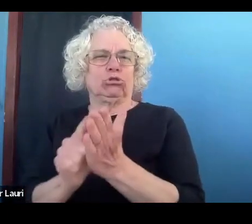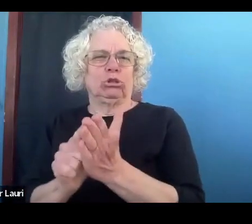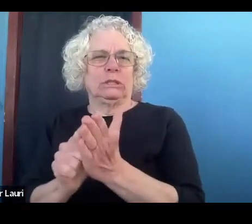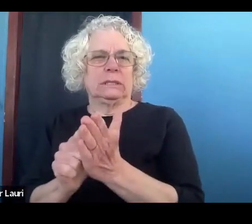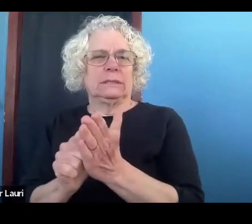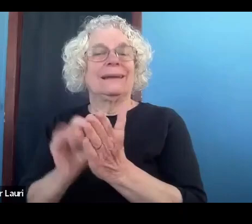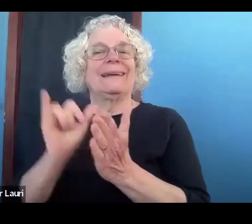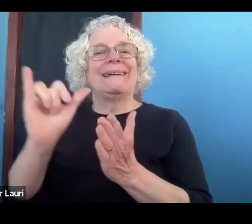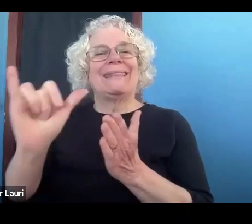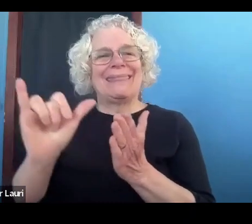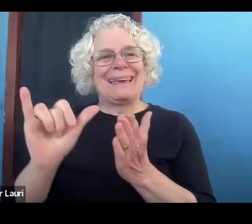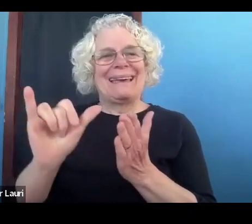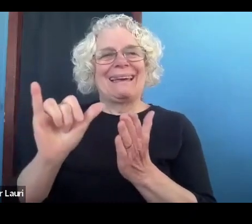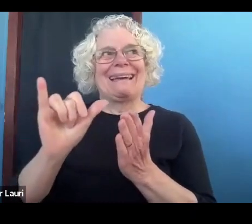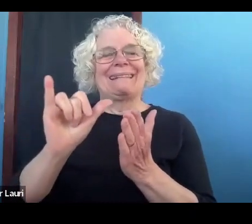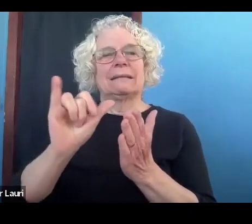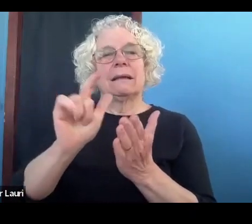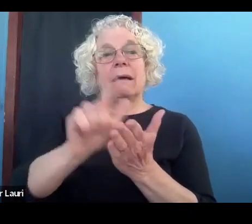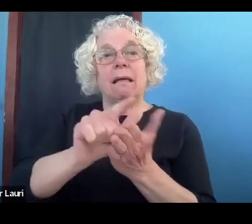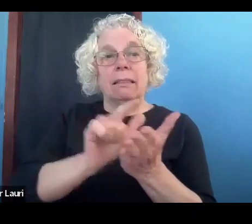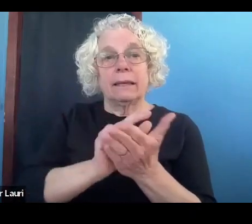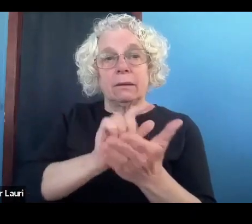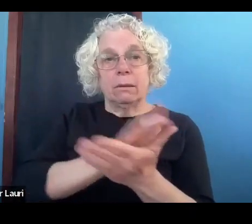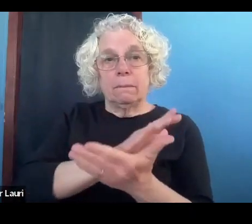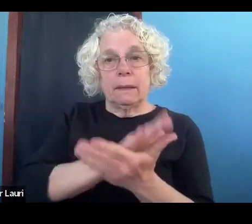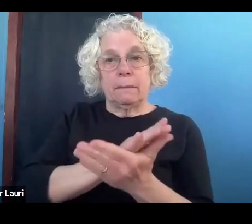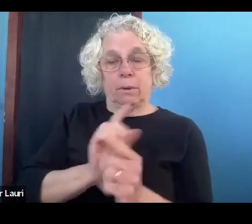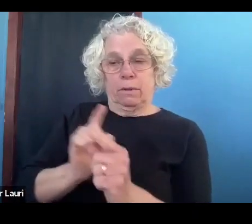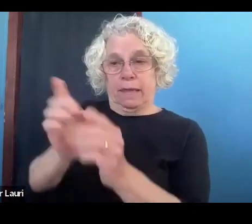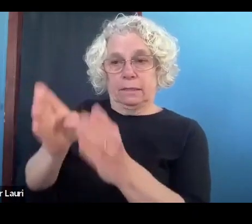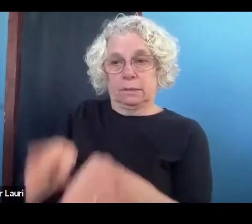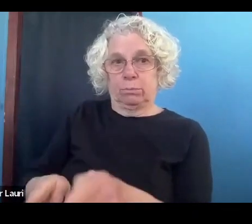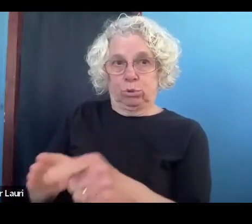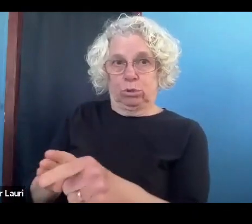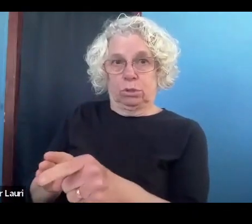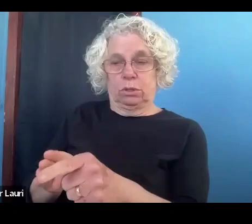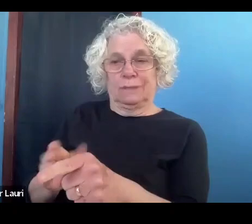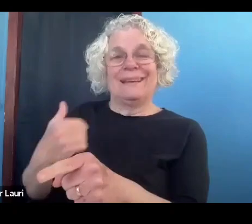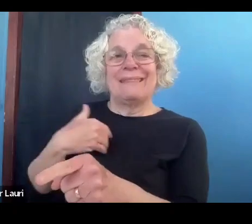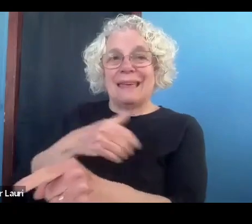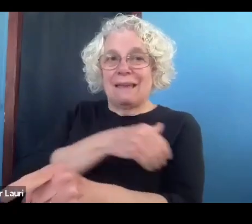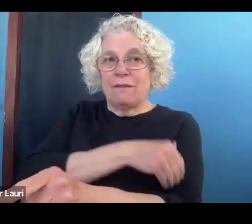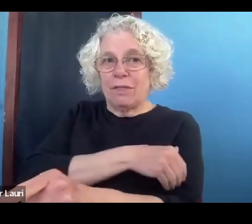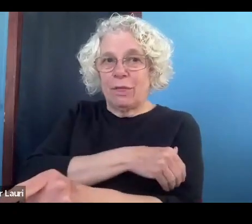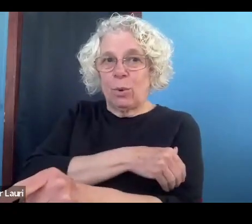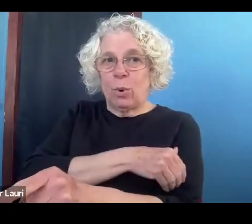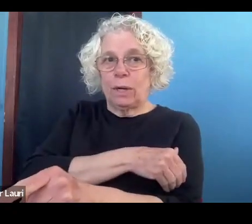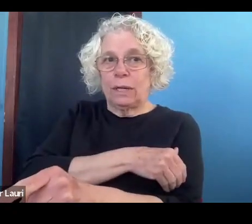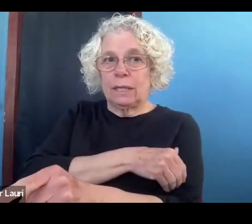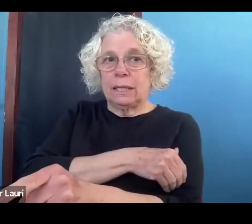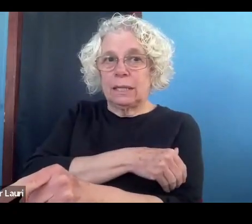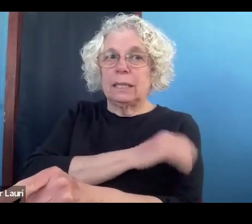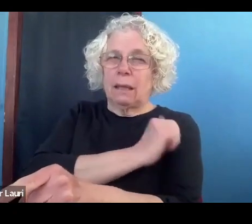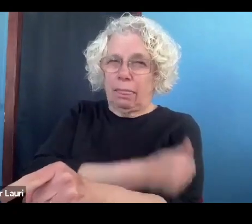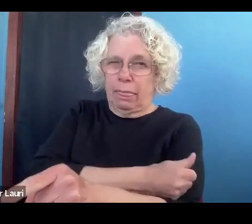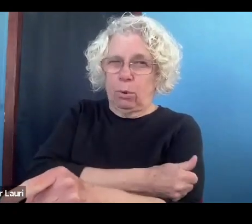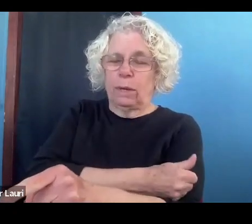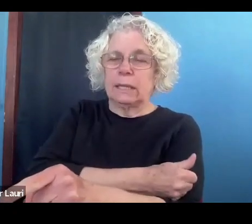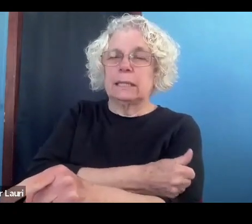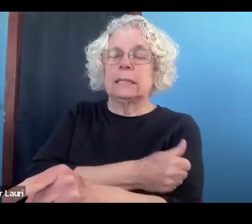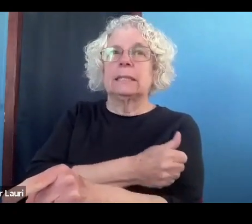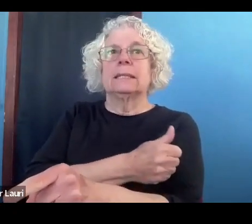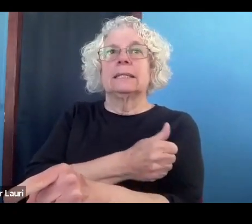document that grants a trusted agent the authority to act on behalf of the principal agent